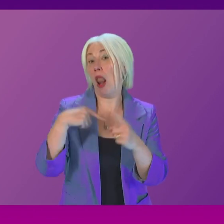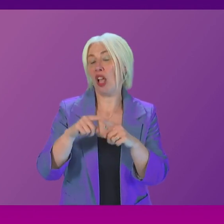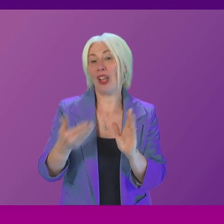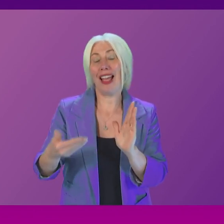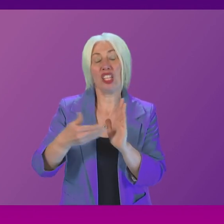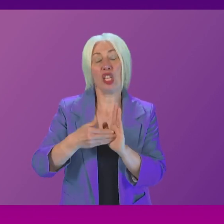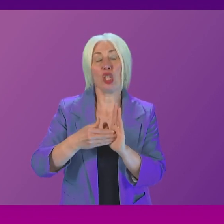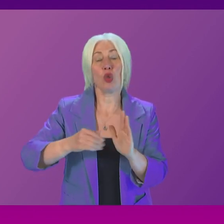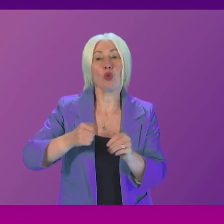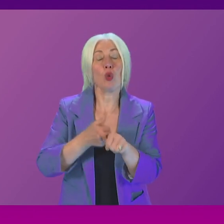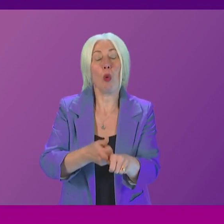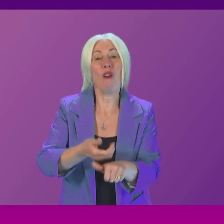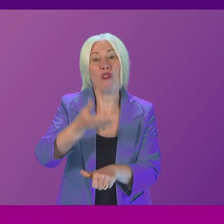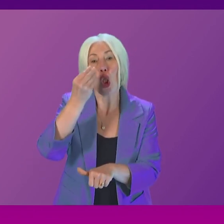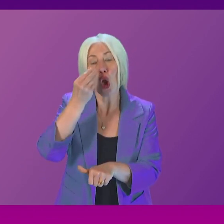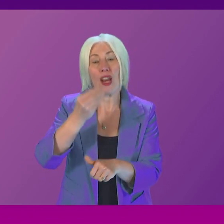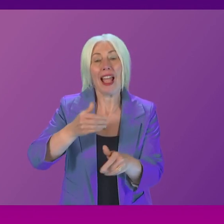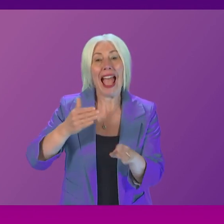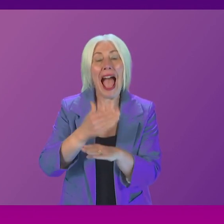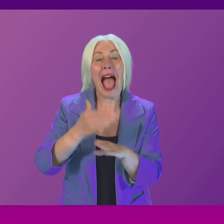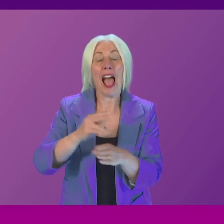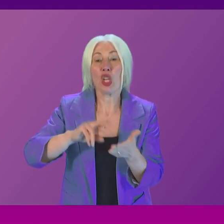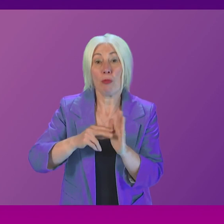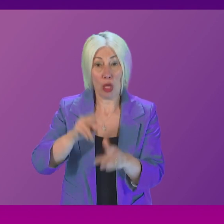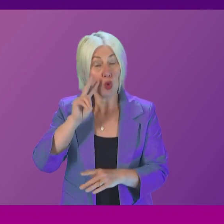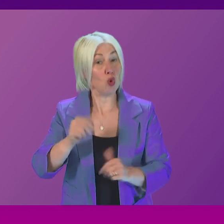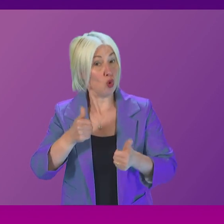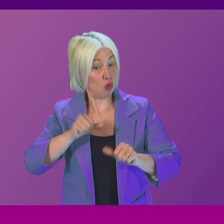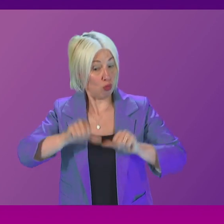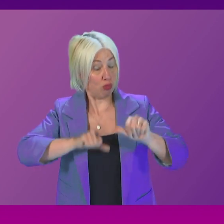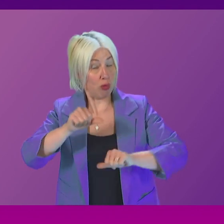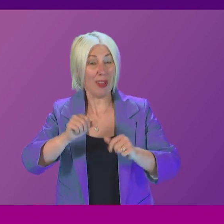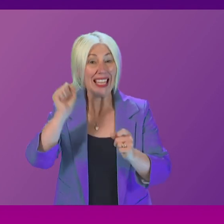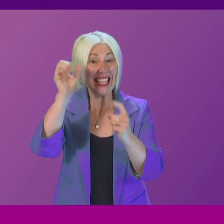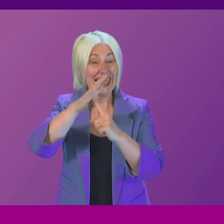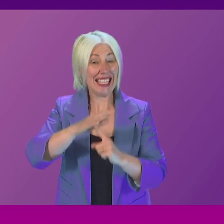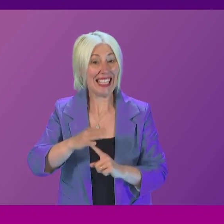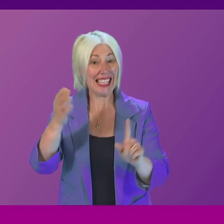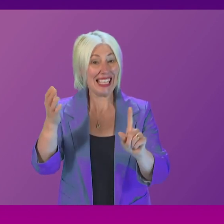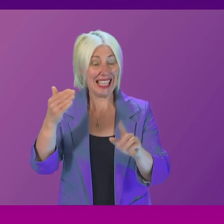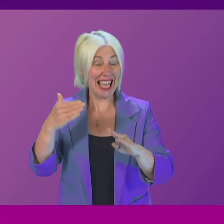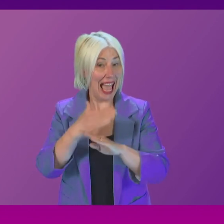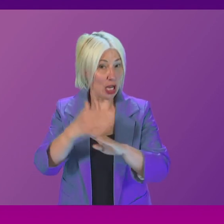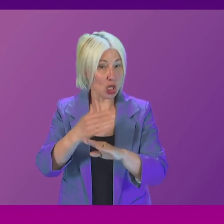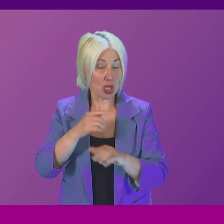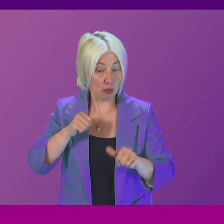support for Learning Action Plan update showed good progress against a number of key action, and this included very much that